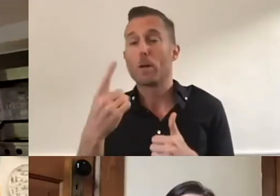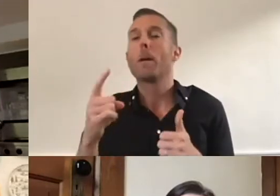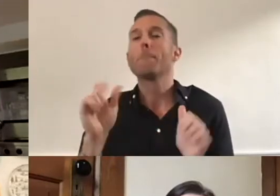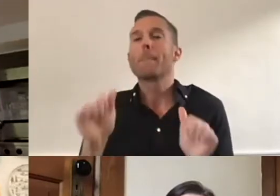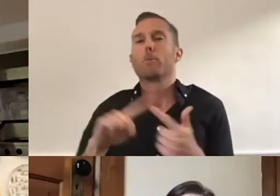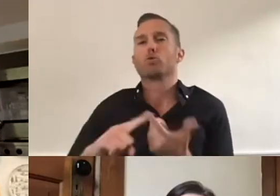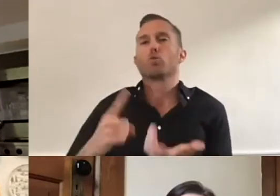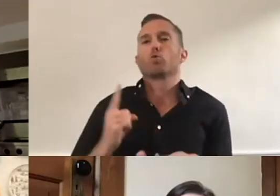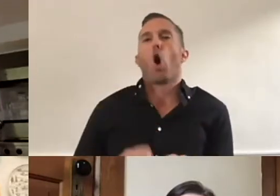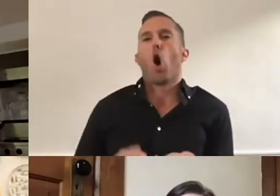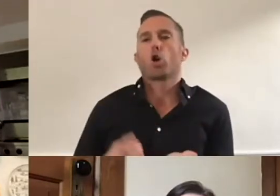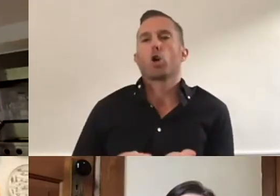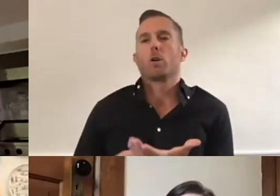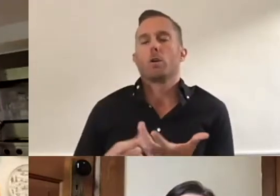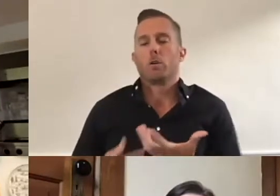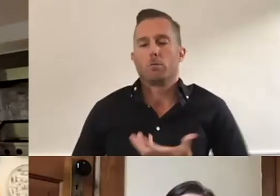it.